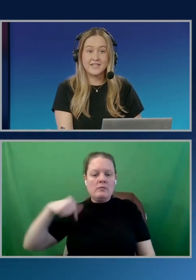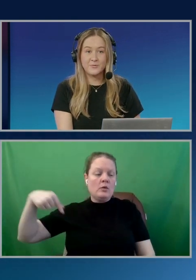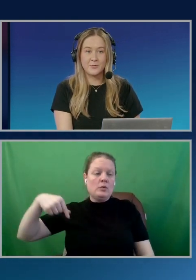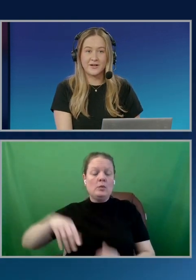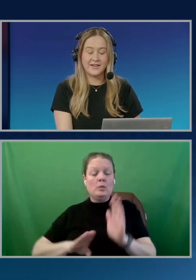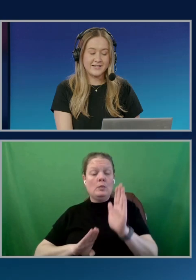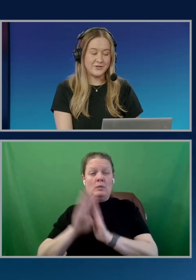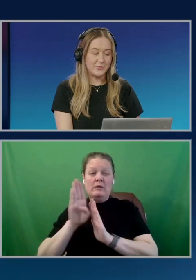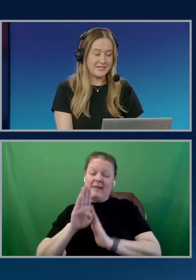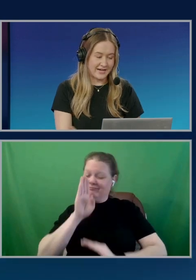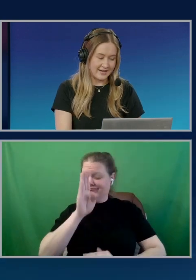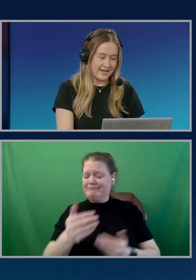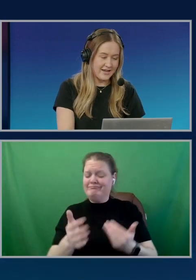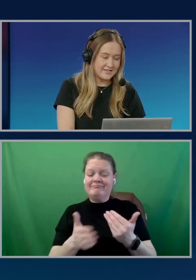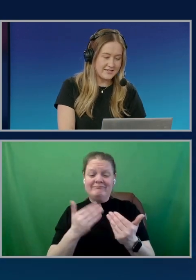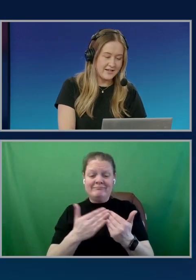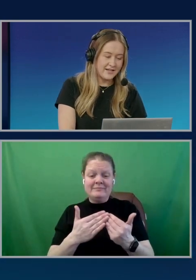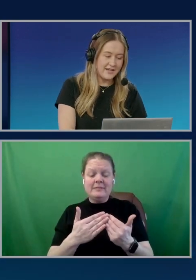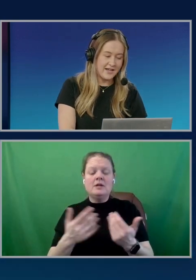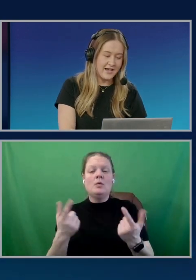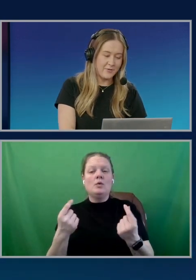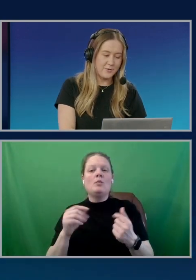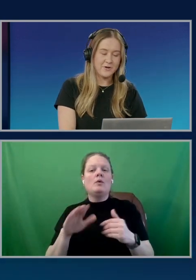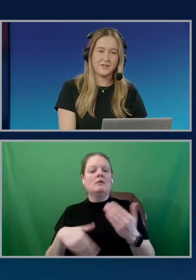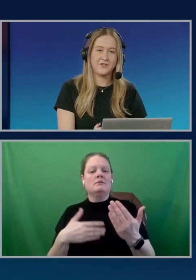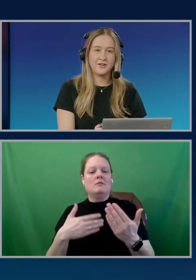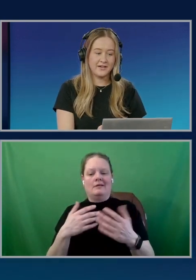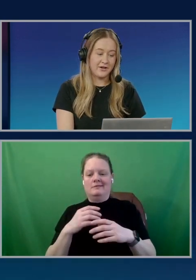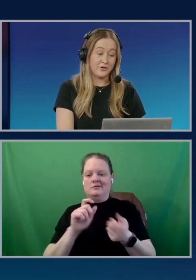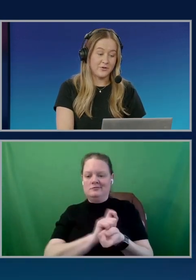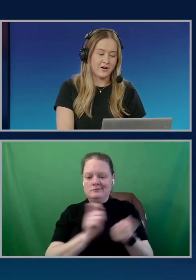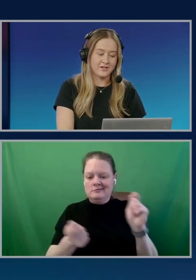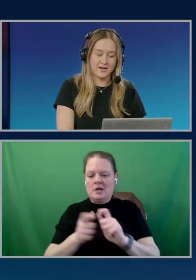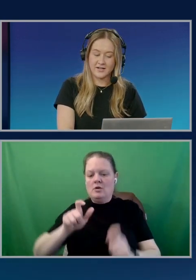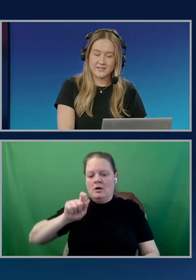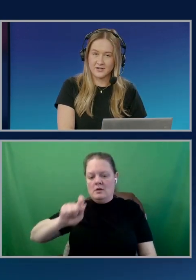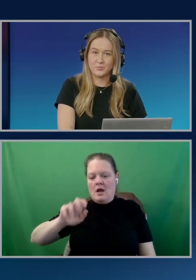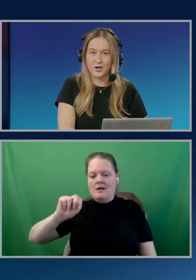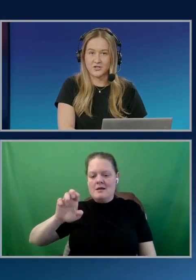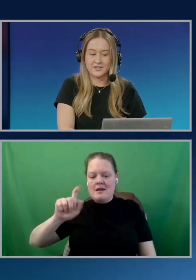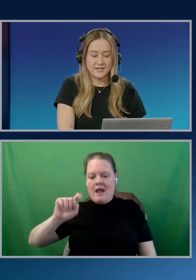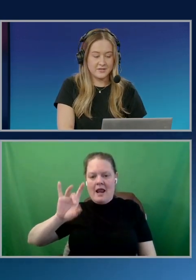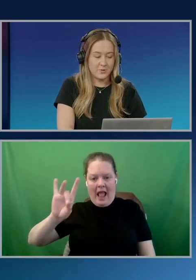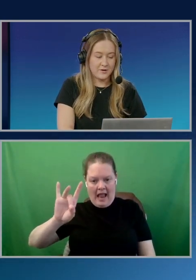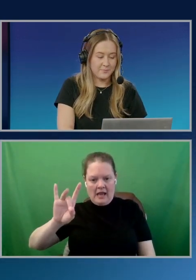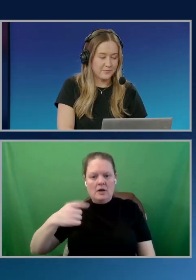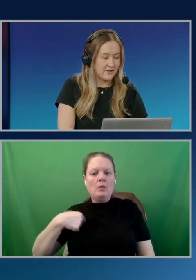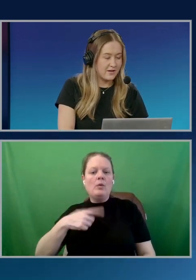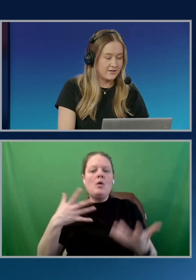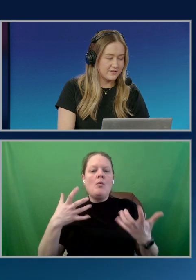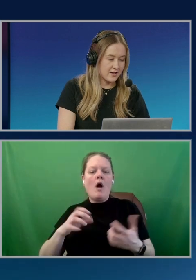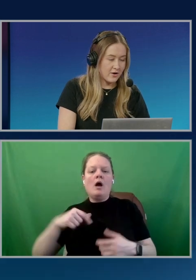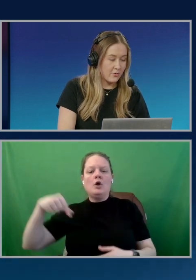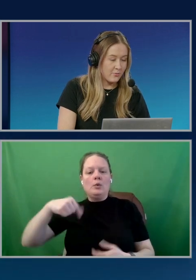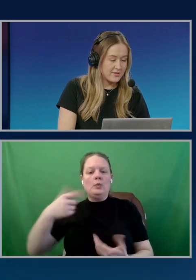like I said, we want to get to .NET 8, and we want Q to include our .NET Standard projects as well.